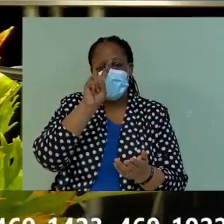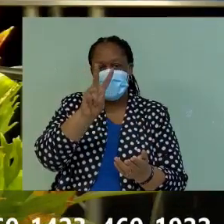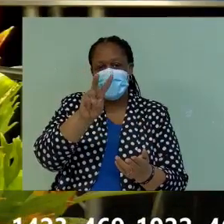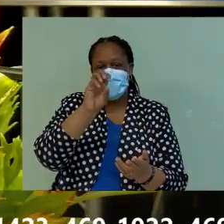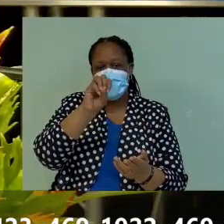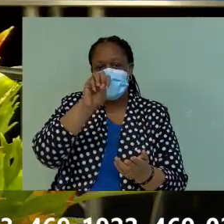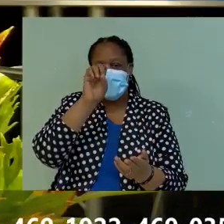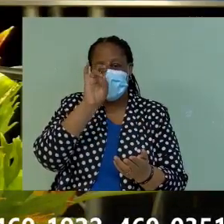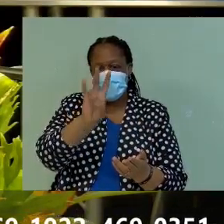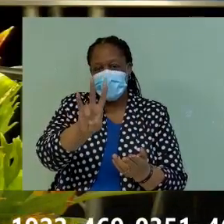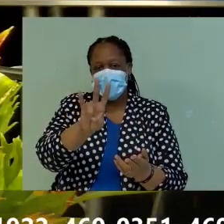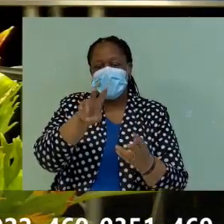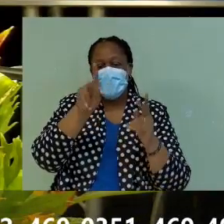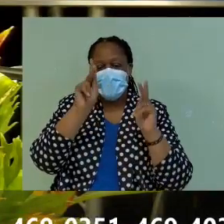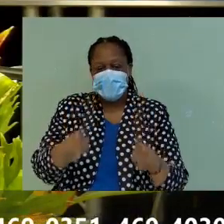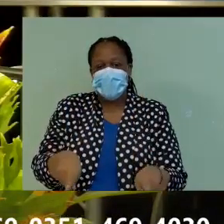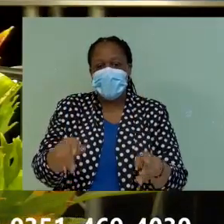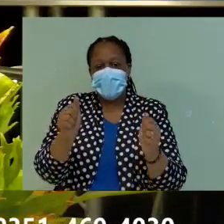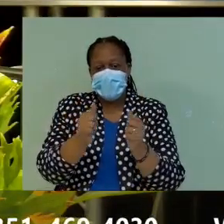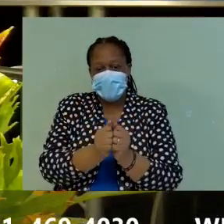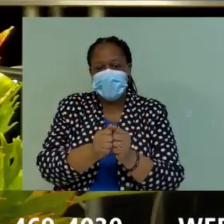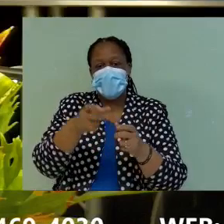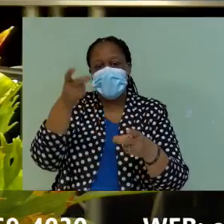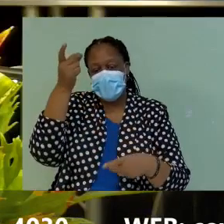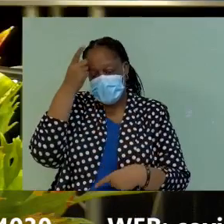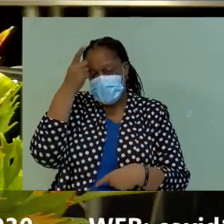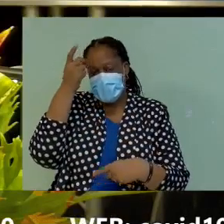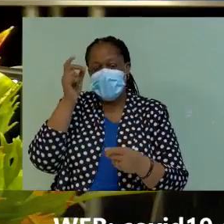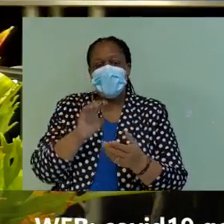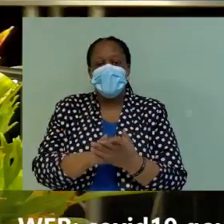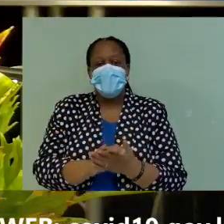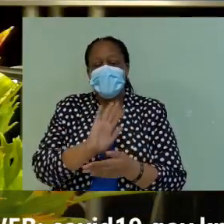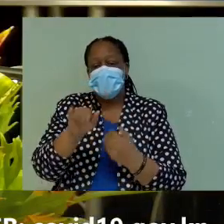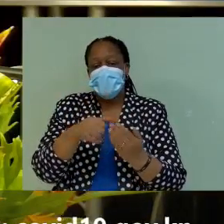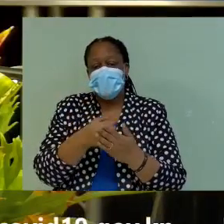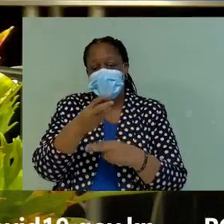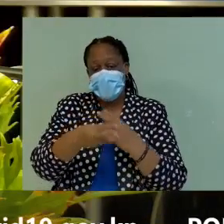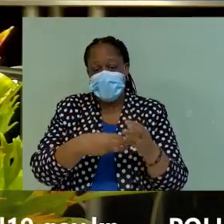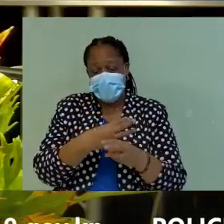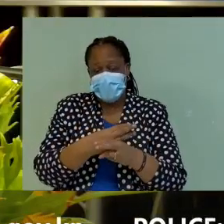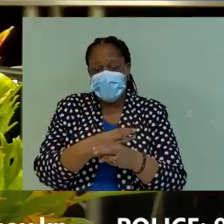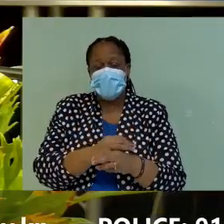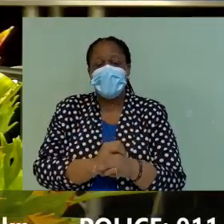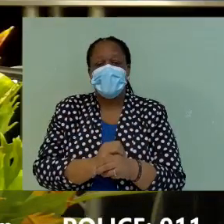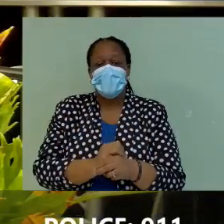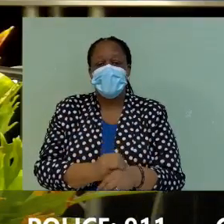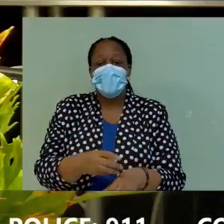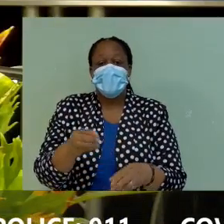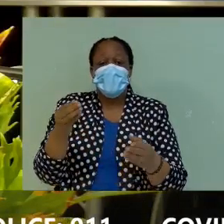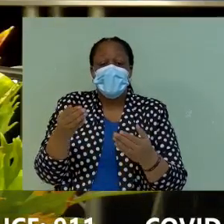3,175,207 confirmed COVID-19 cases globally, with